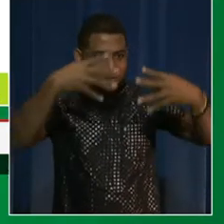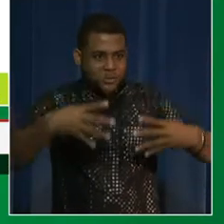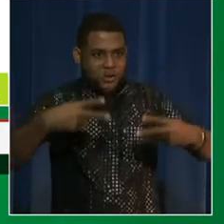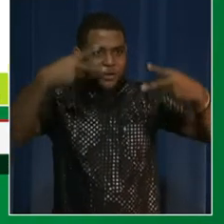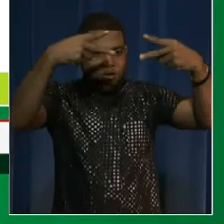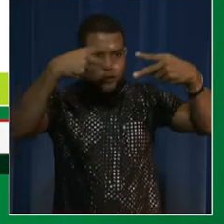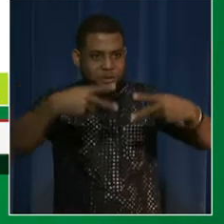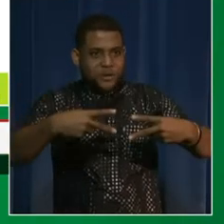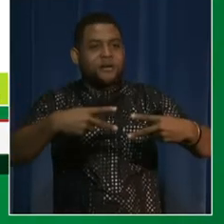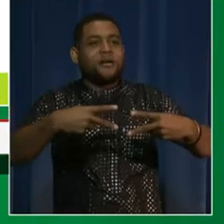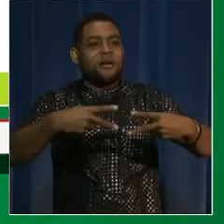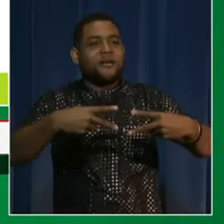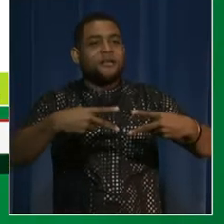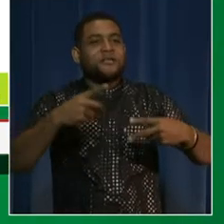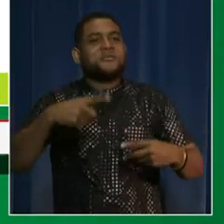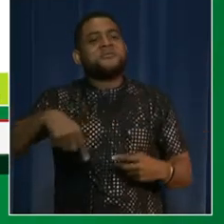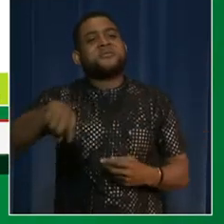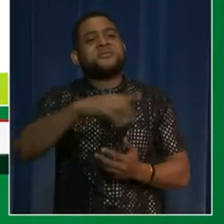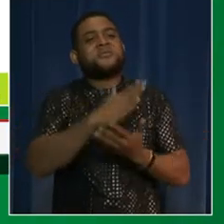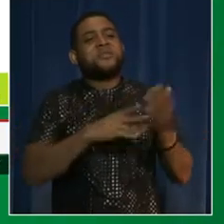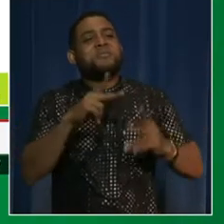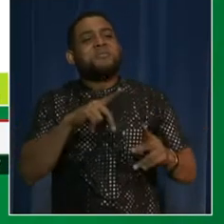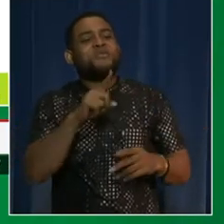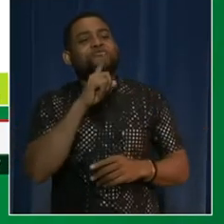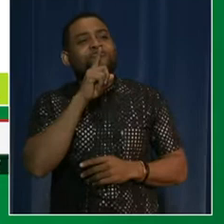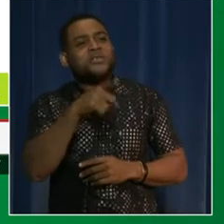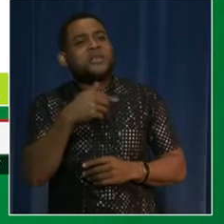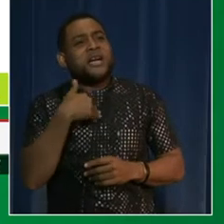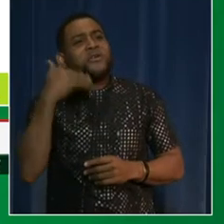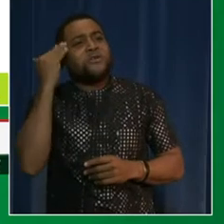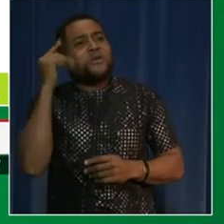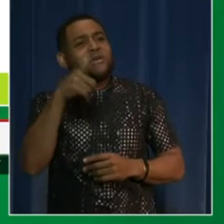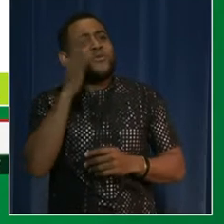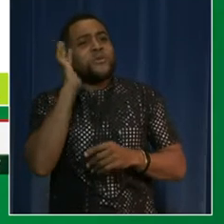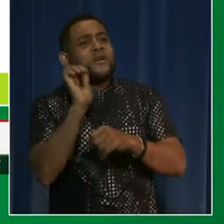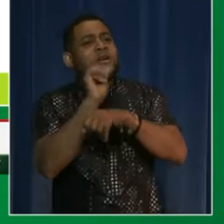where people are thinking, I'm surely going to get over Saroche this year.